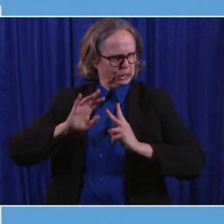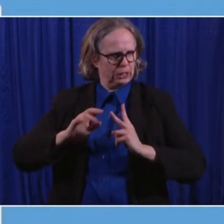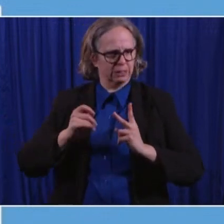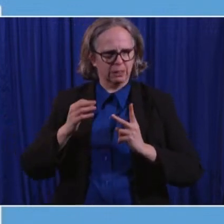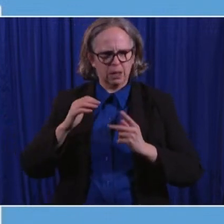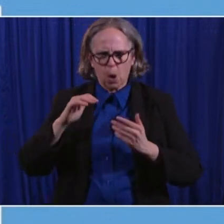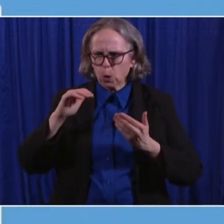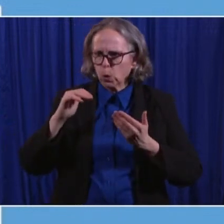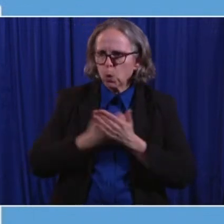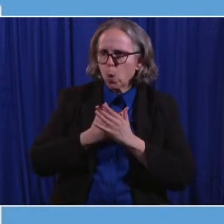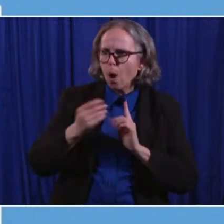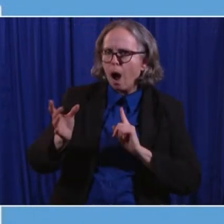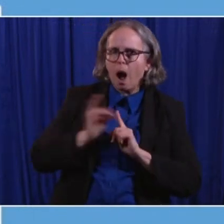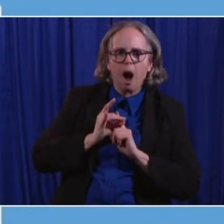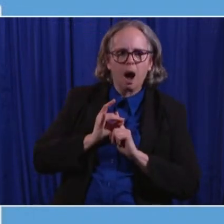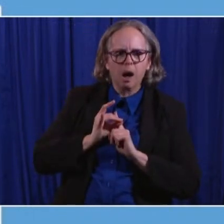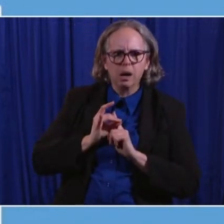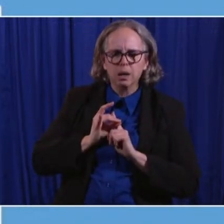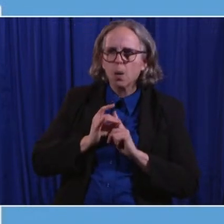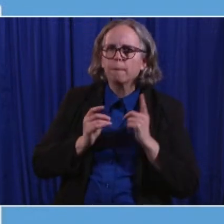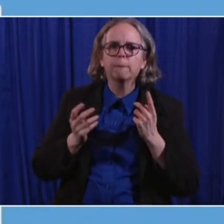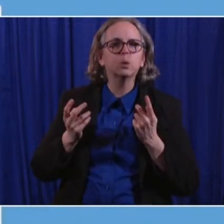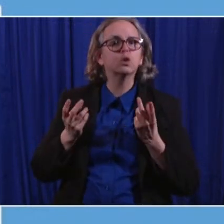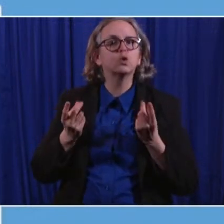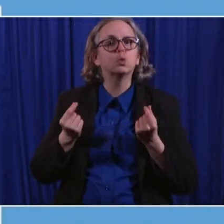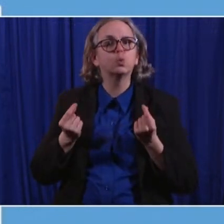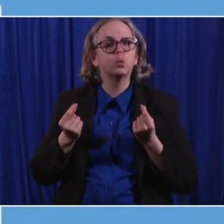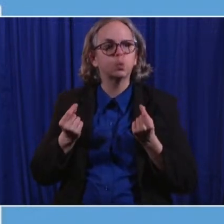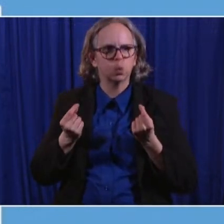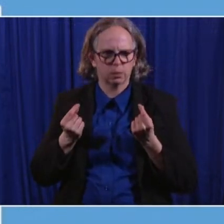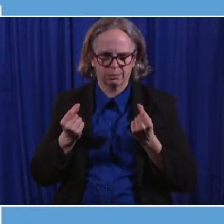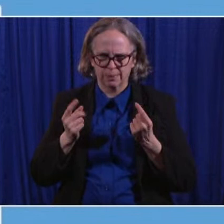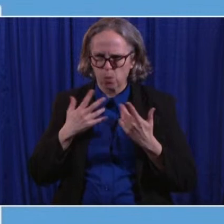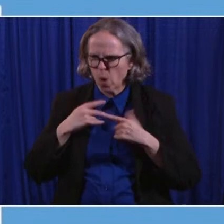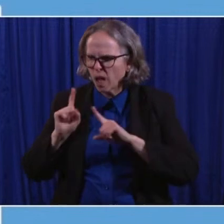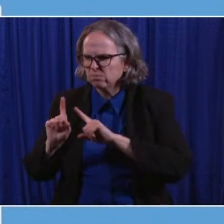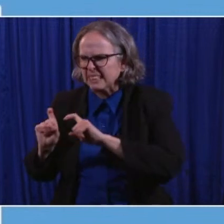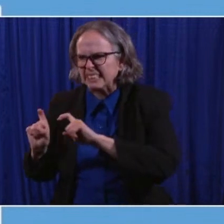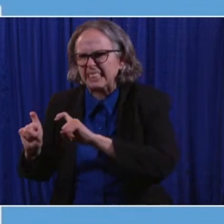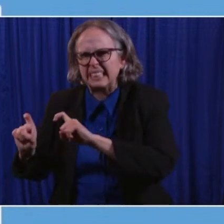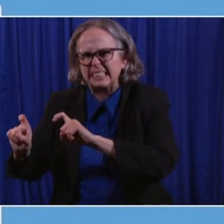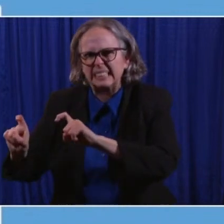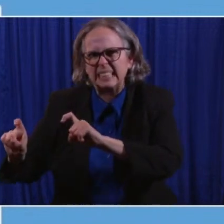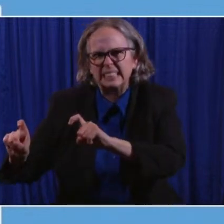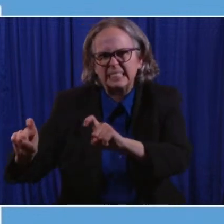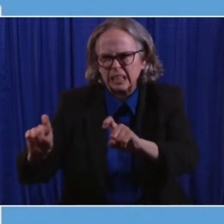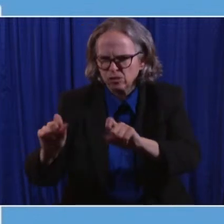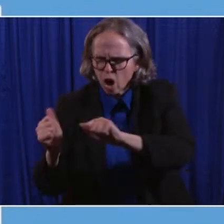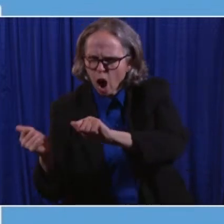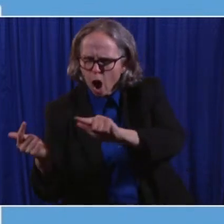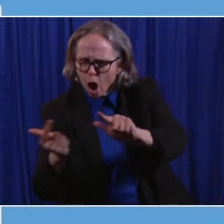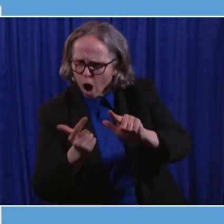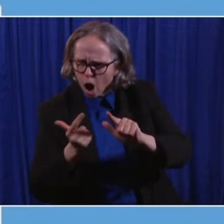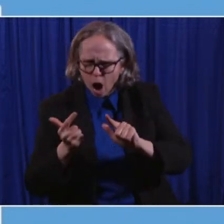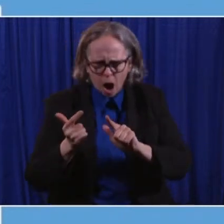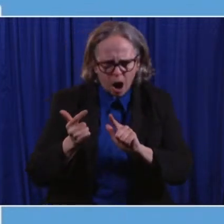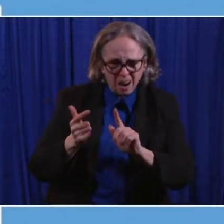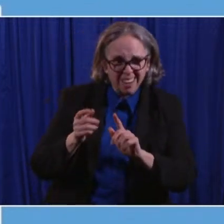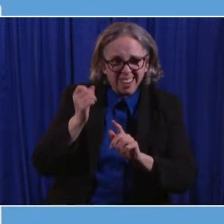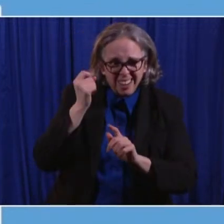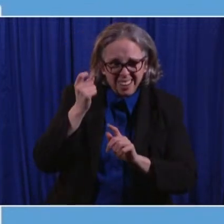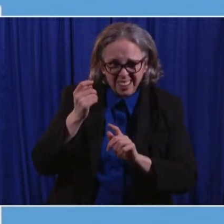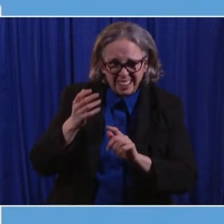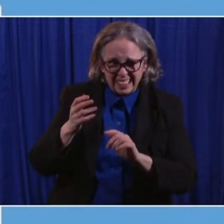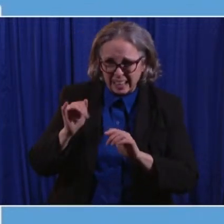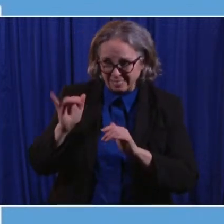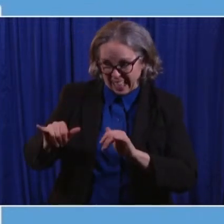must do is to begin outbreak testing. During that testing period, they will suspend visitation